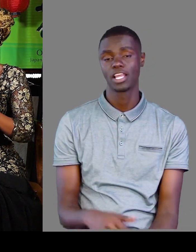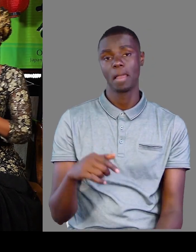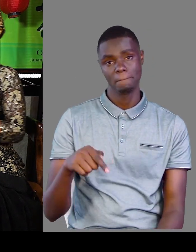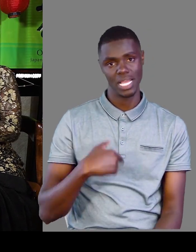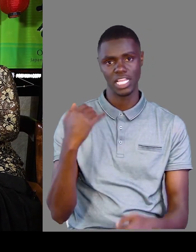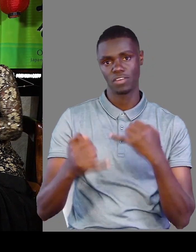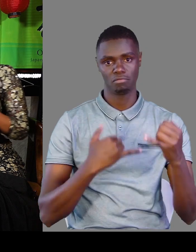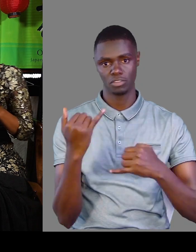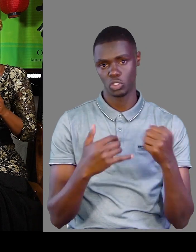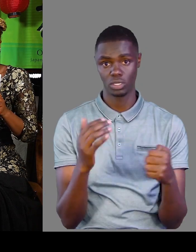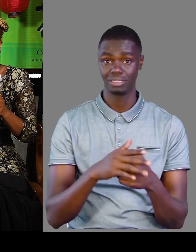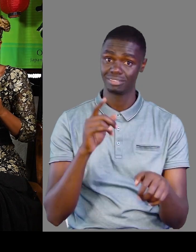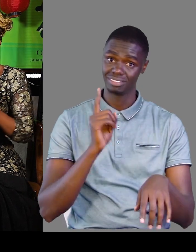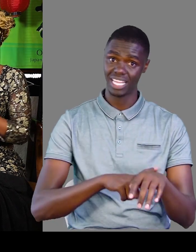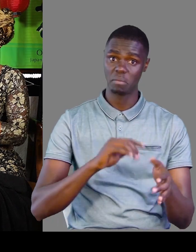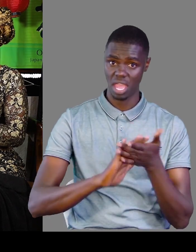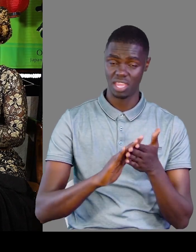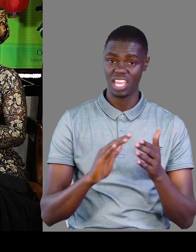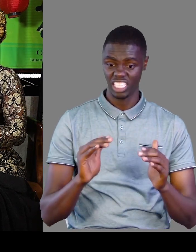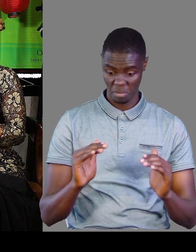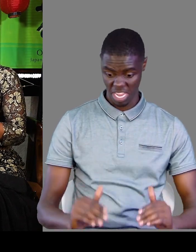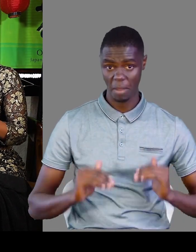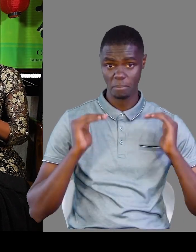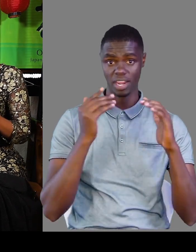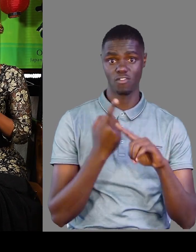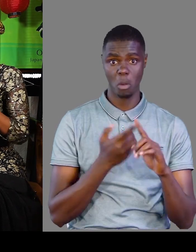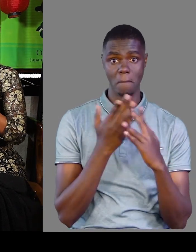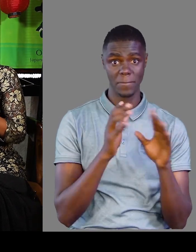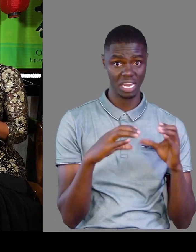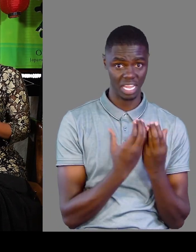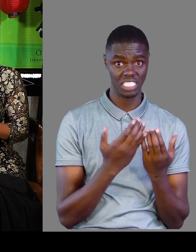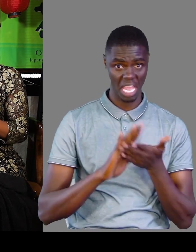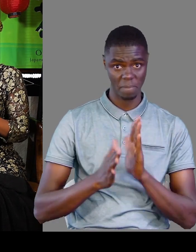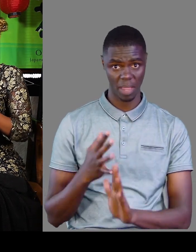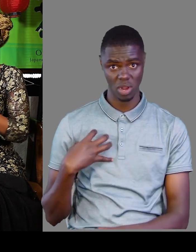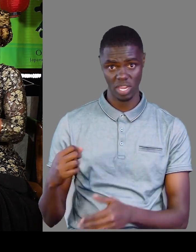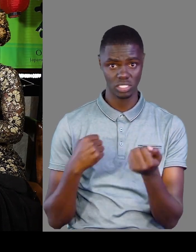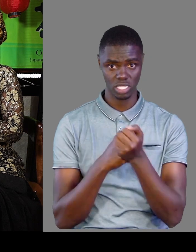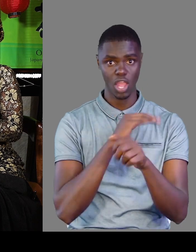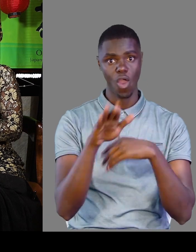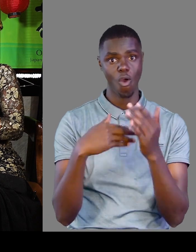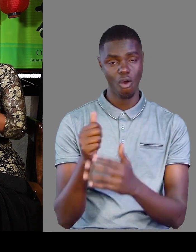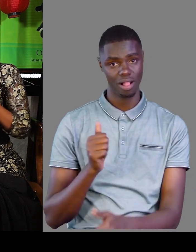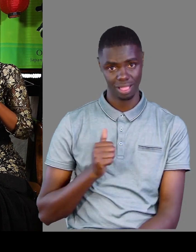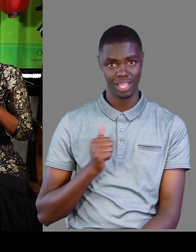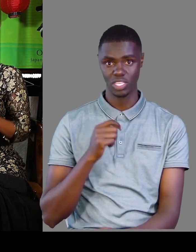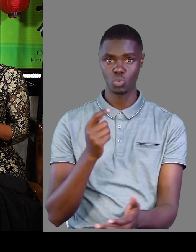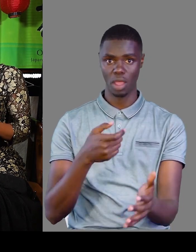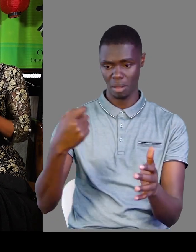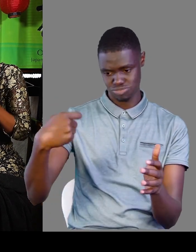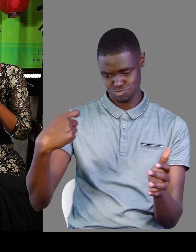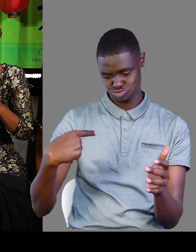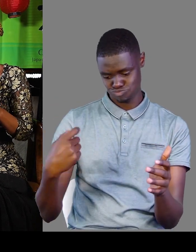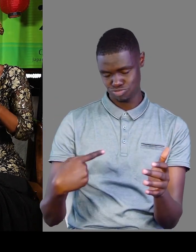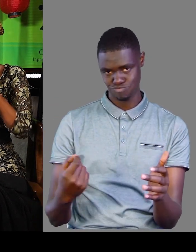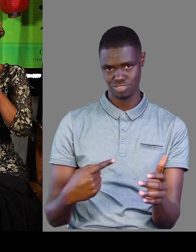whole podcast. So guys, mimi sitaki kuongea mingi. I think leo imetosha. And the lessons they've learned have been very